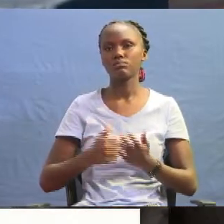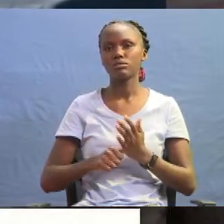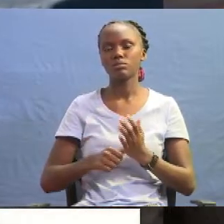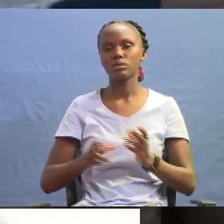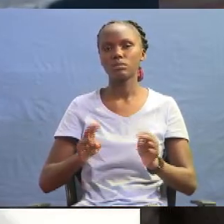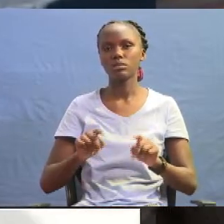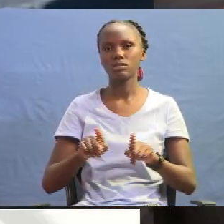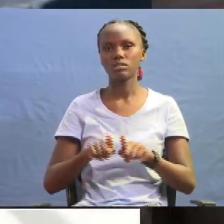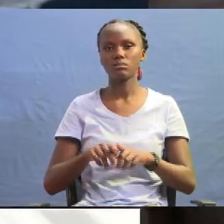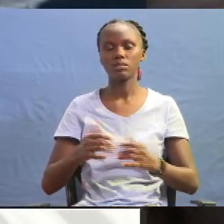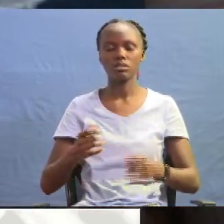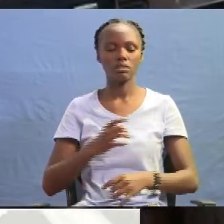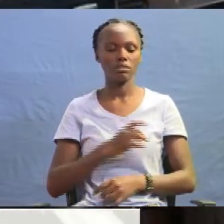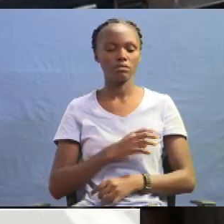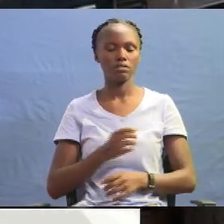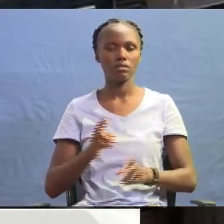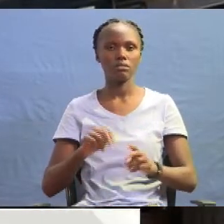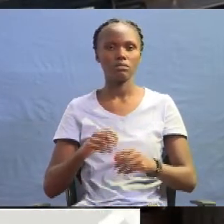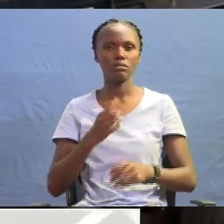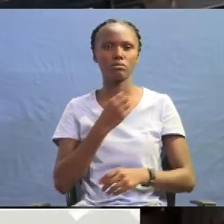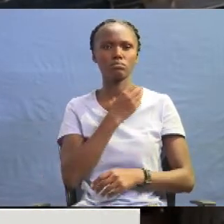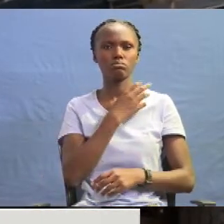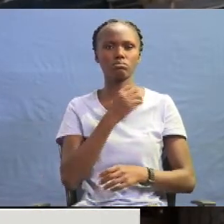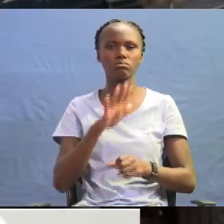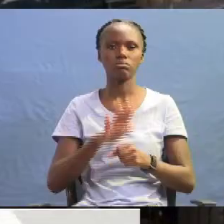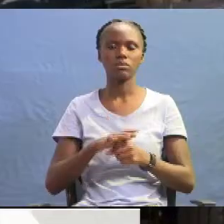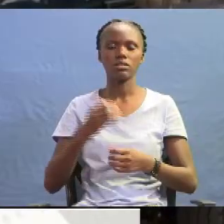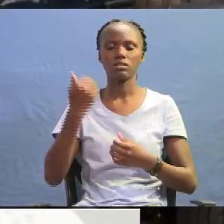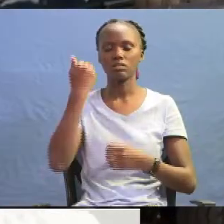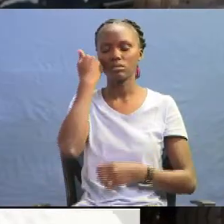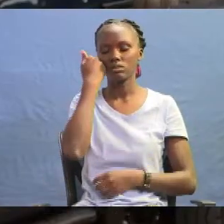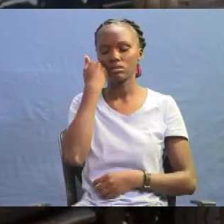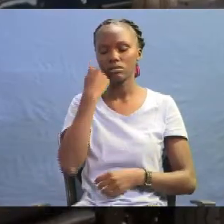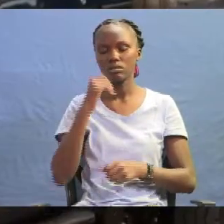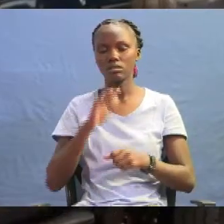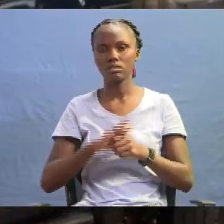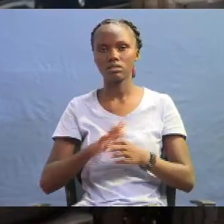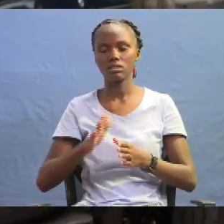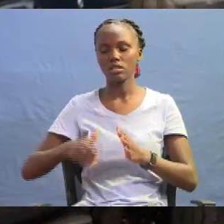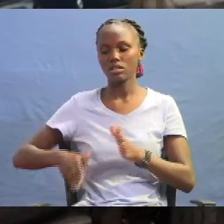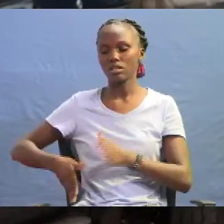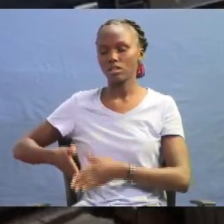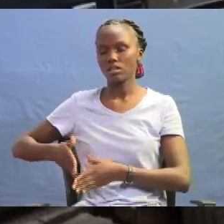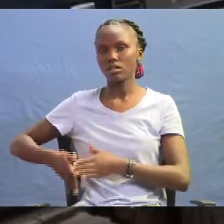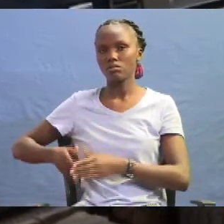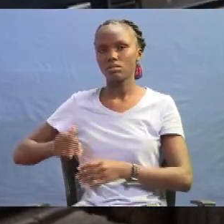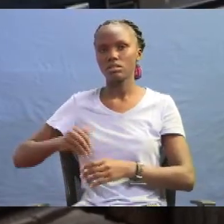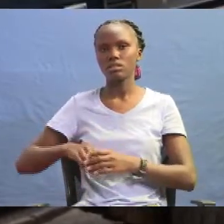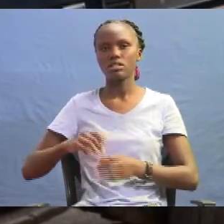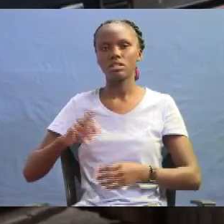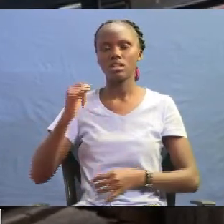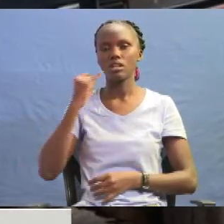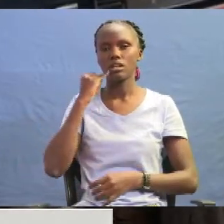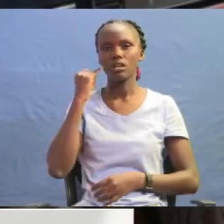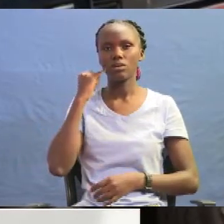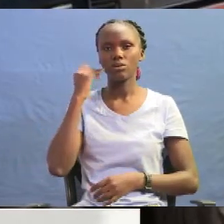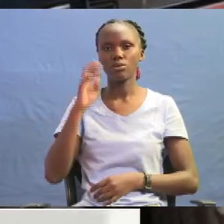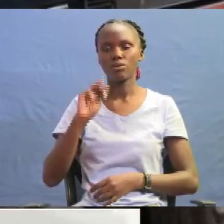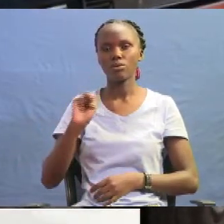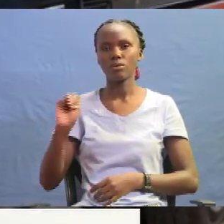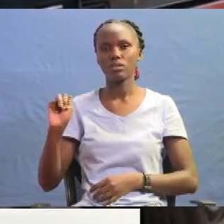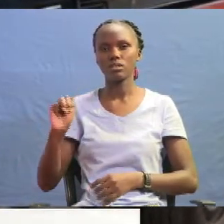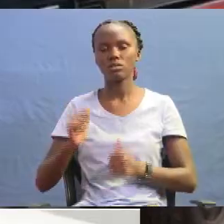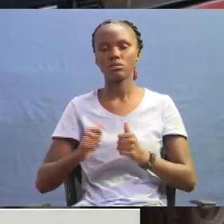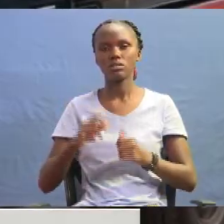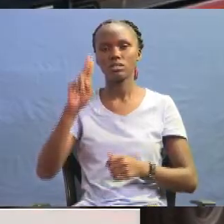The shocking incident has sent waves of grief and fear through the neighborhood in Nakuru Town East as